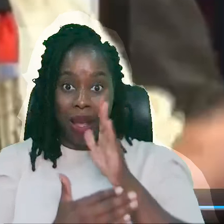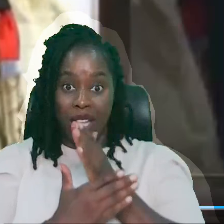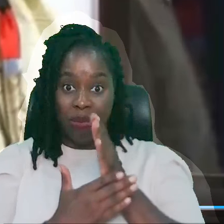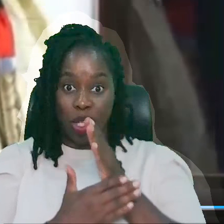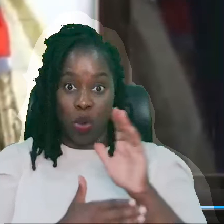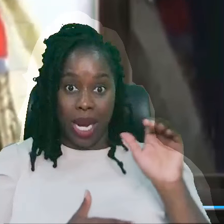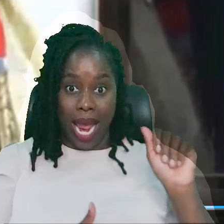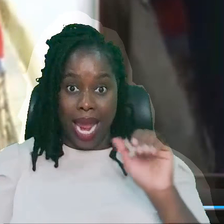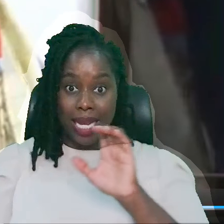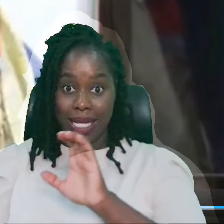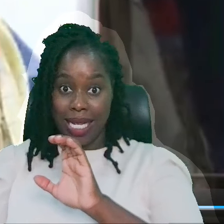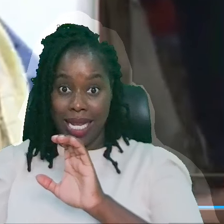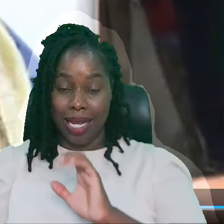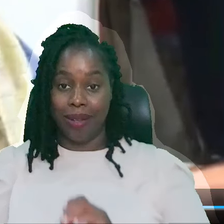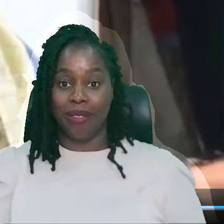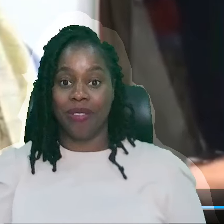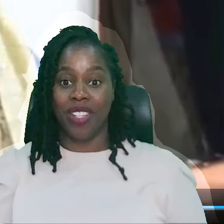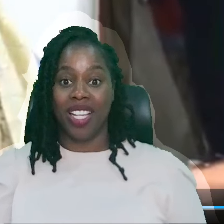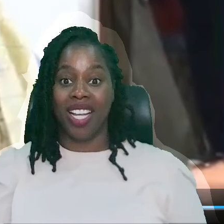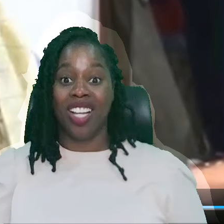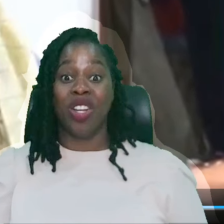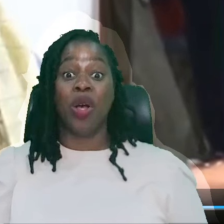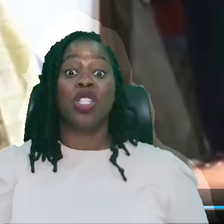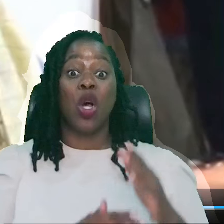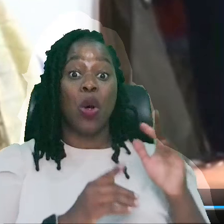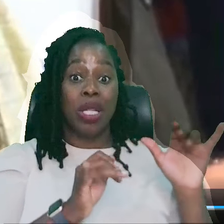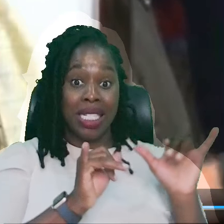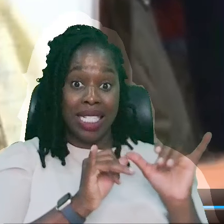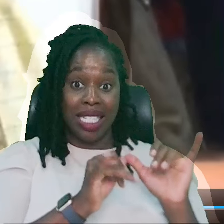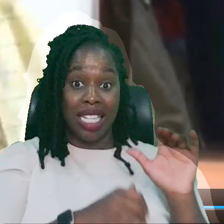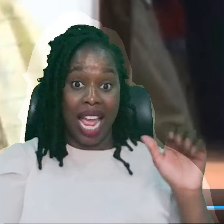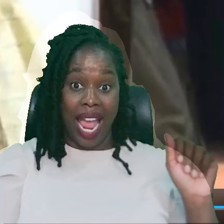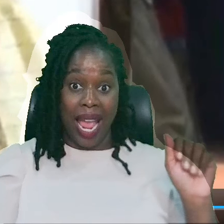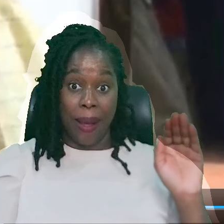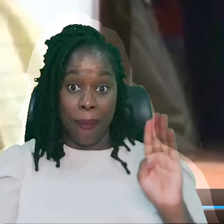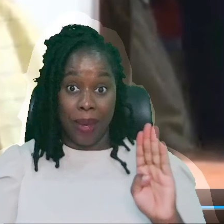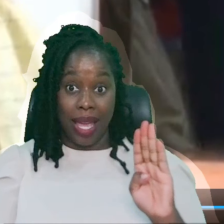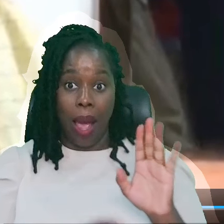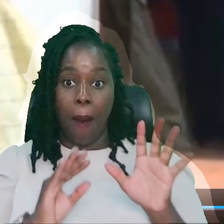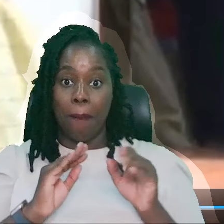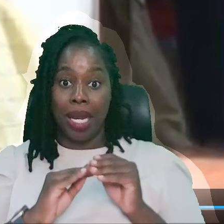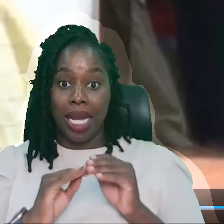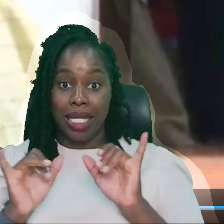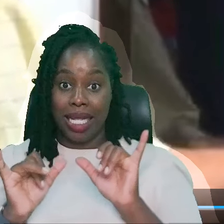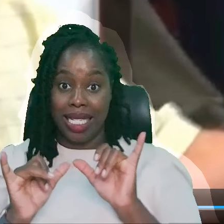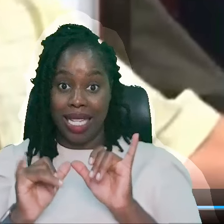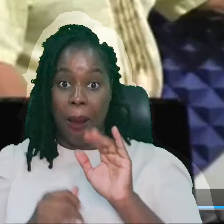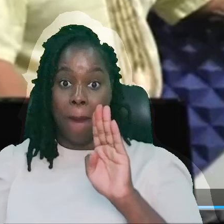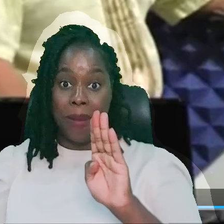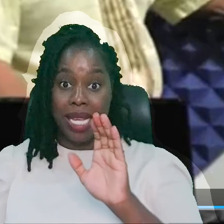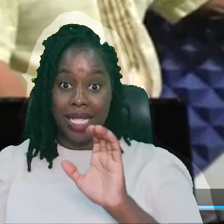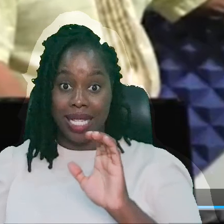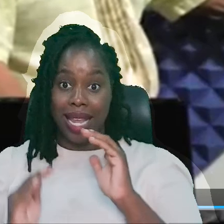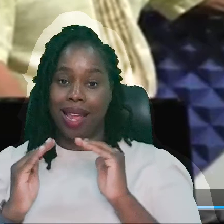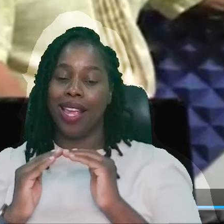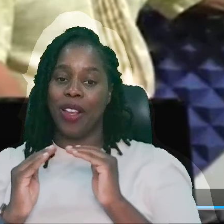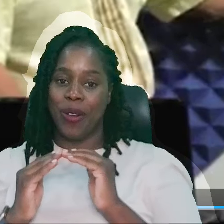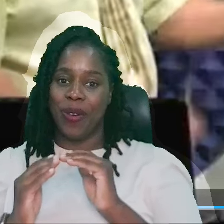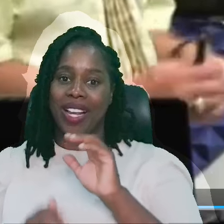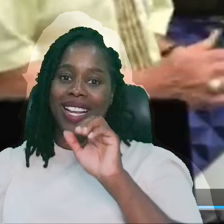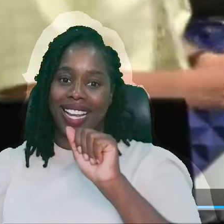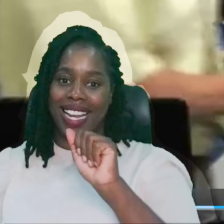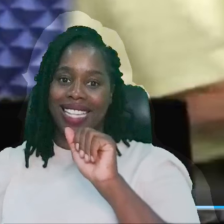in between. Then the distance from A to B plus the distance from B to C equals the